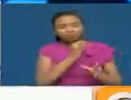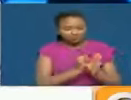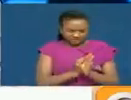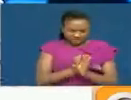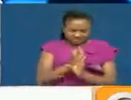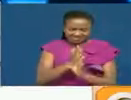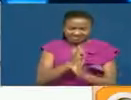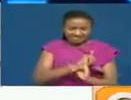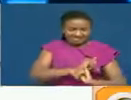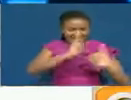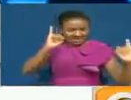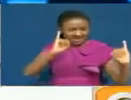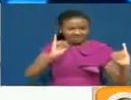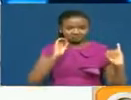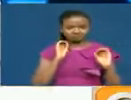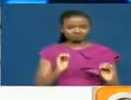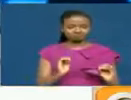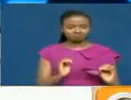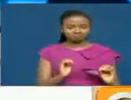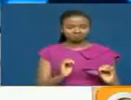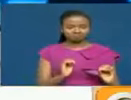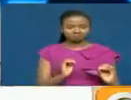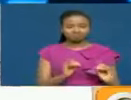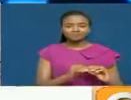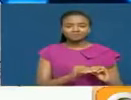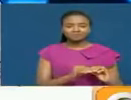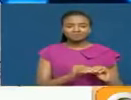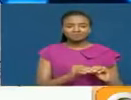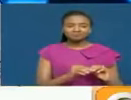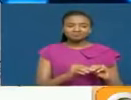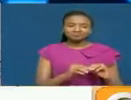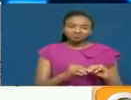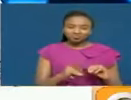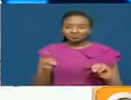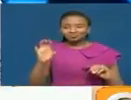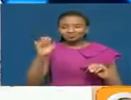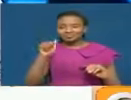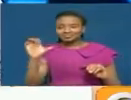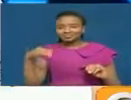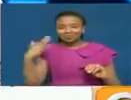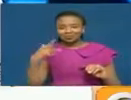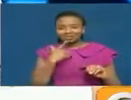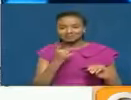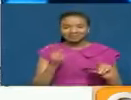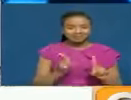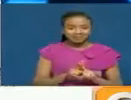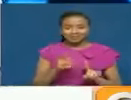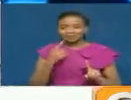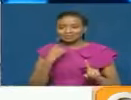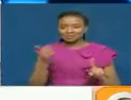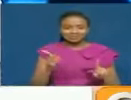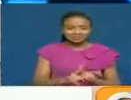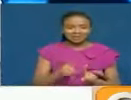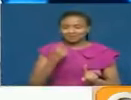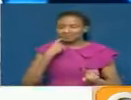integrity questions around their lives. Now, this has been the defense of the EACC every time they are accused of allowing